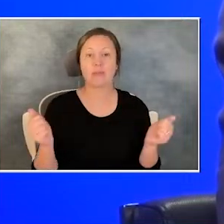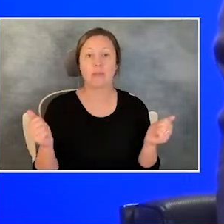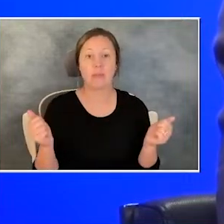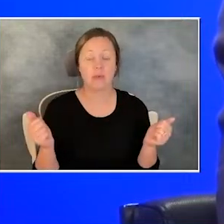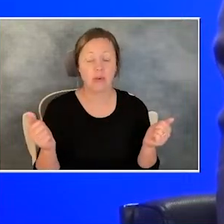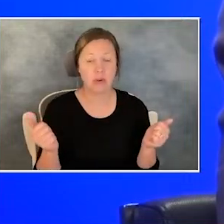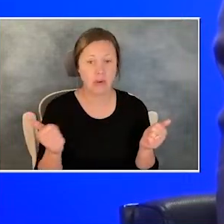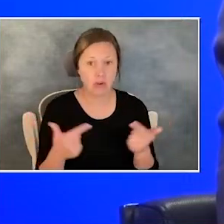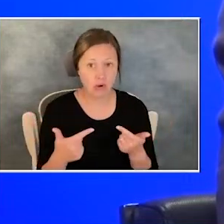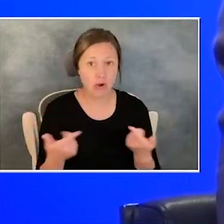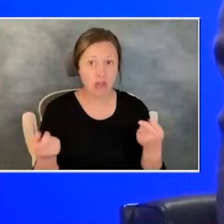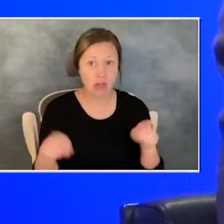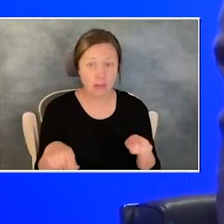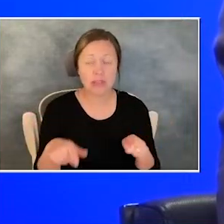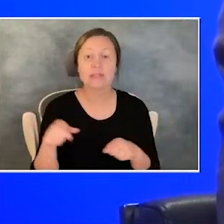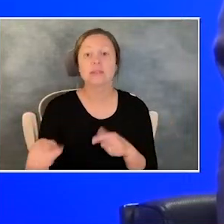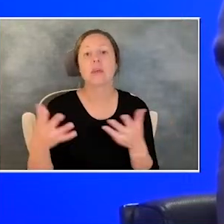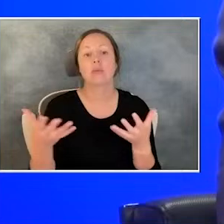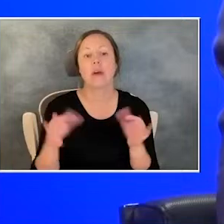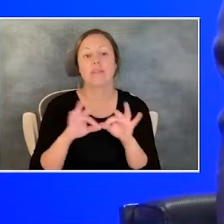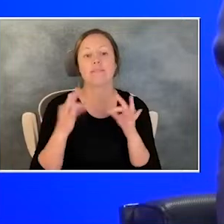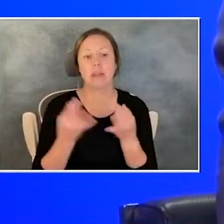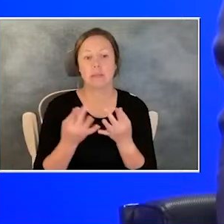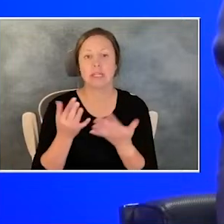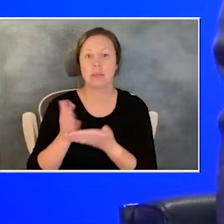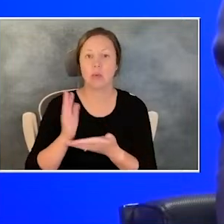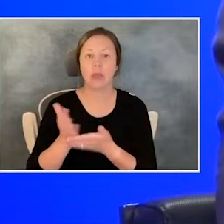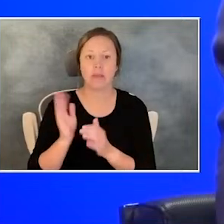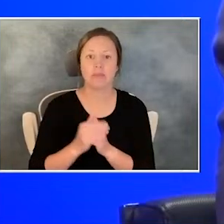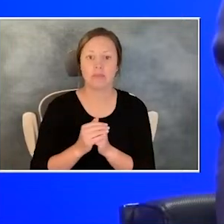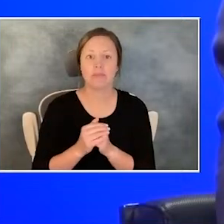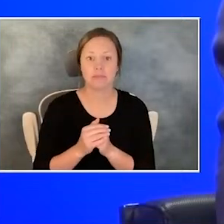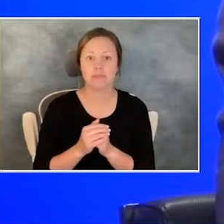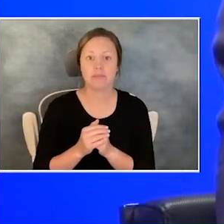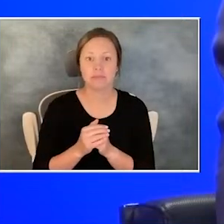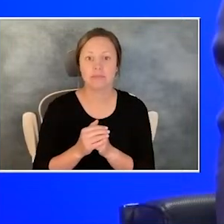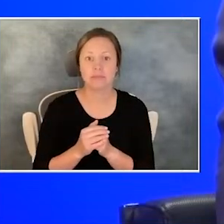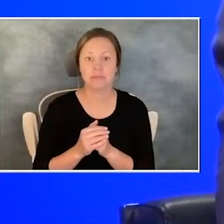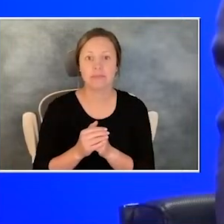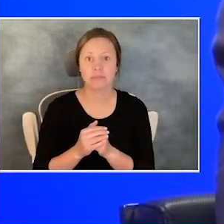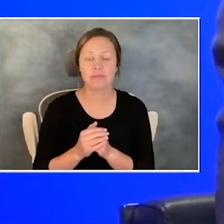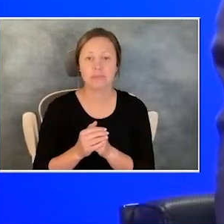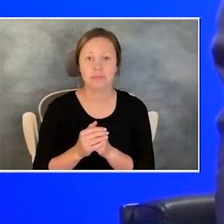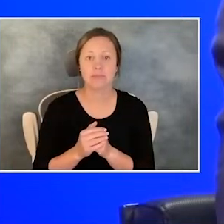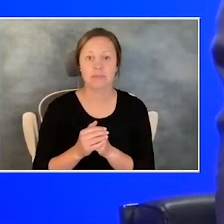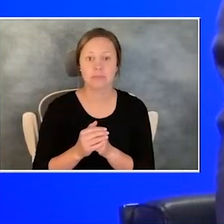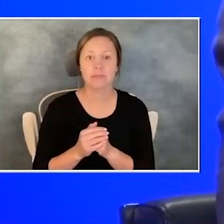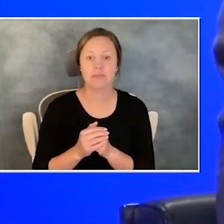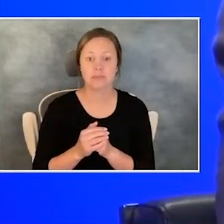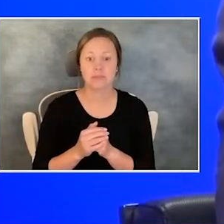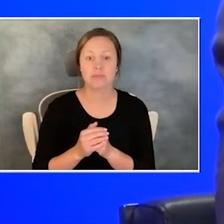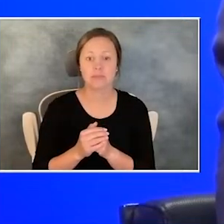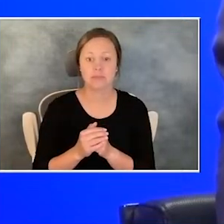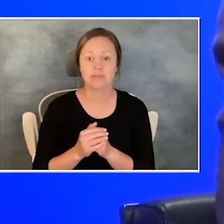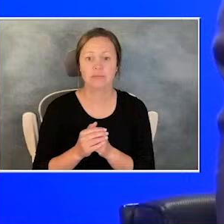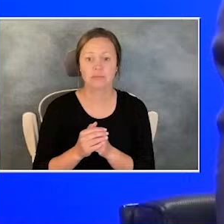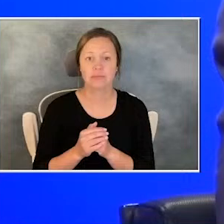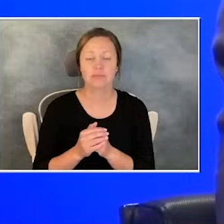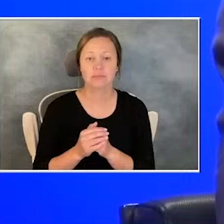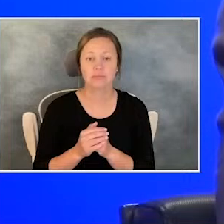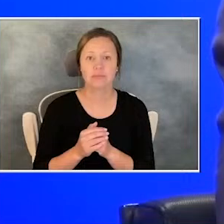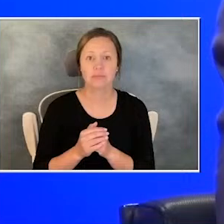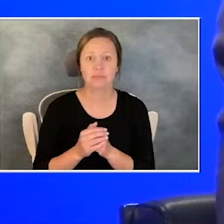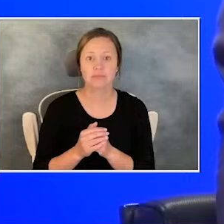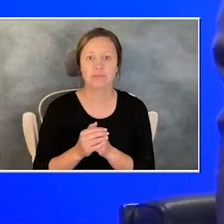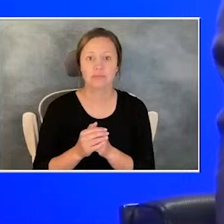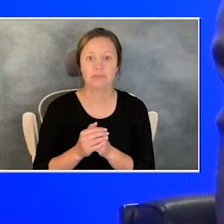they want their families to be okay. Mm-hmm. And so, you know, to some degree, when it gets to a